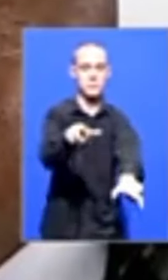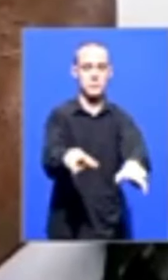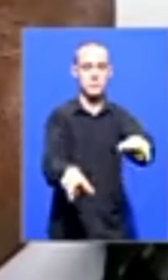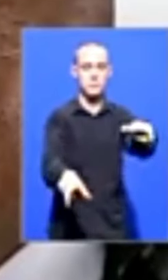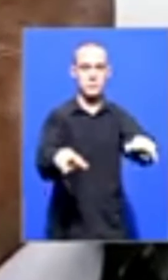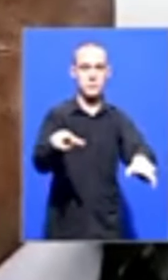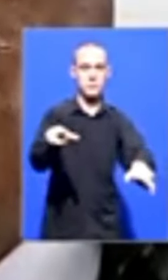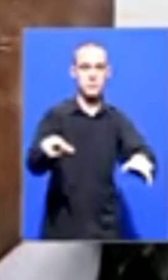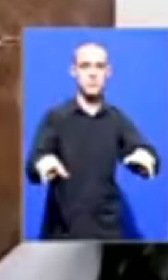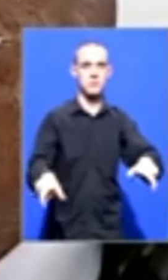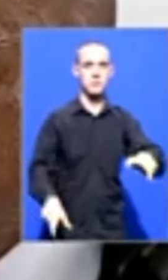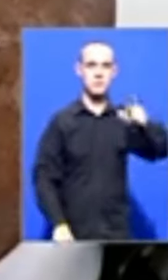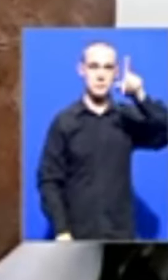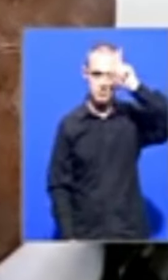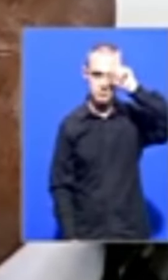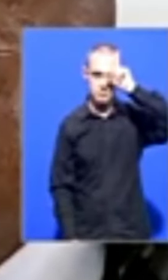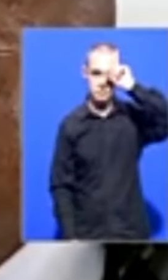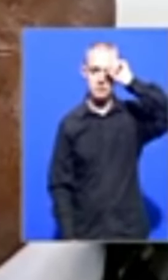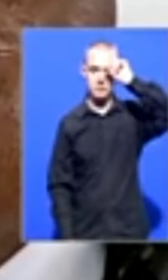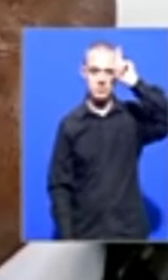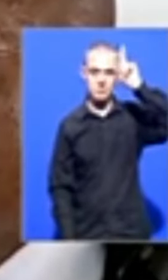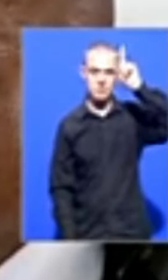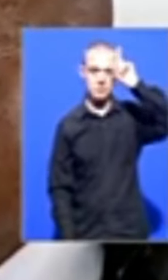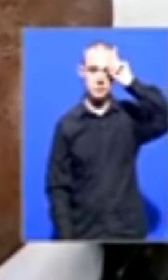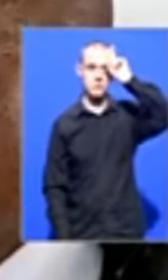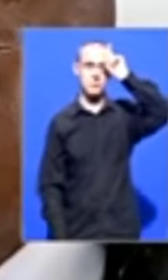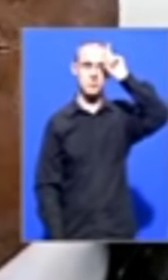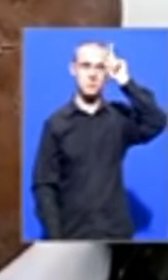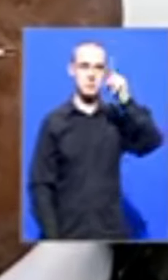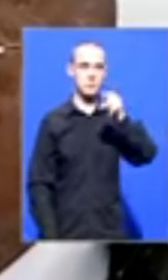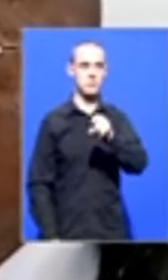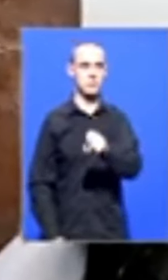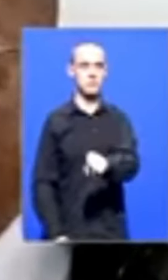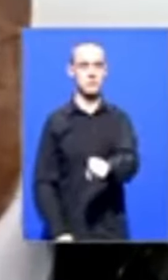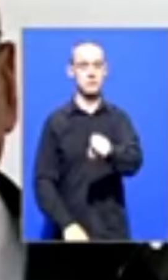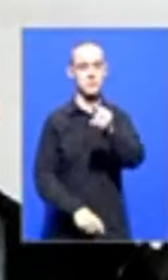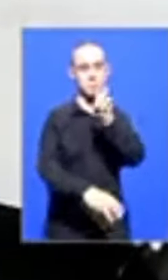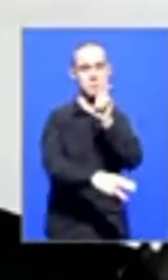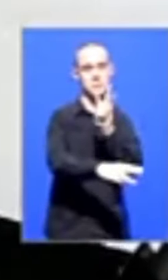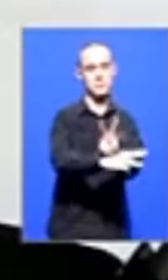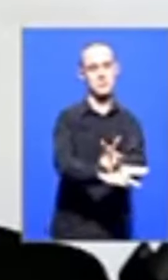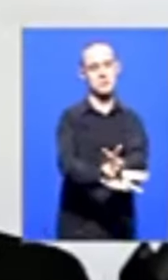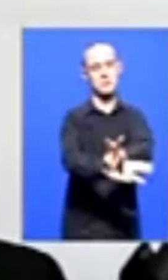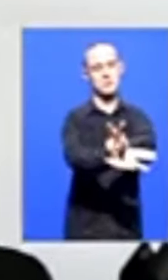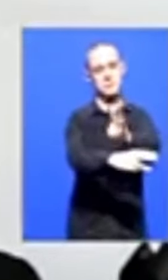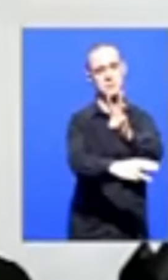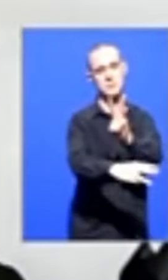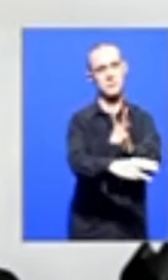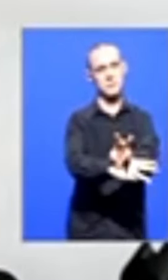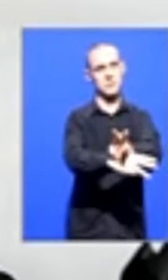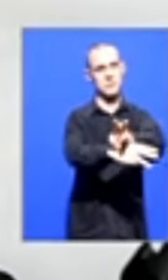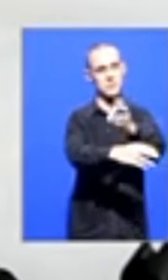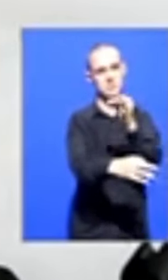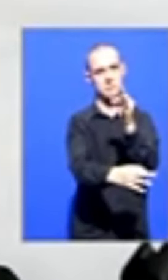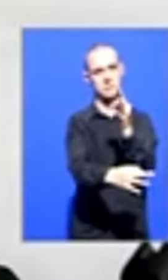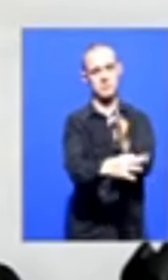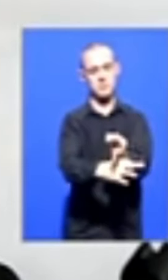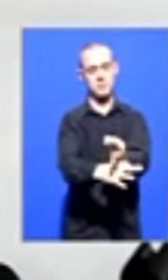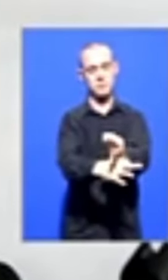Guys, people, let us be honest. The war between Jacob Zuma and Sri Ramaphosa will end in tears.